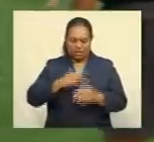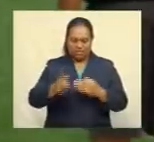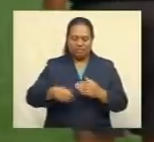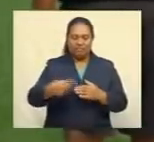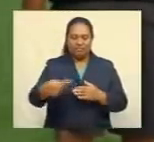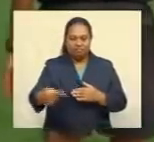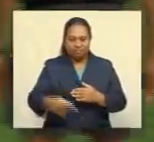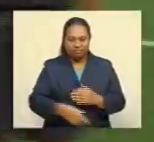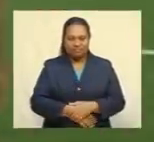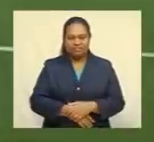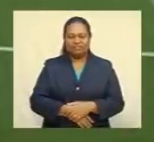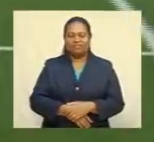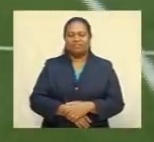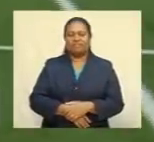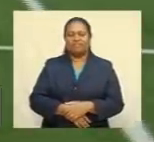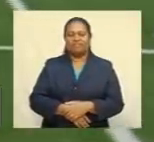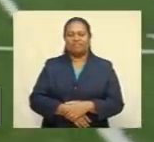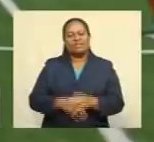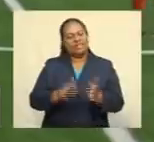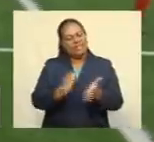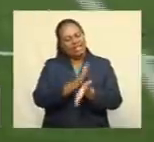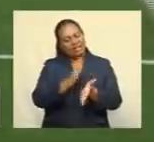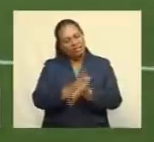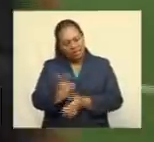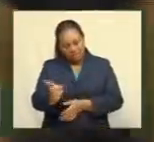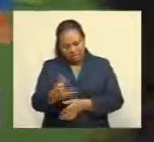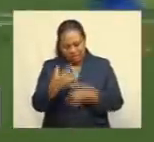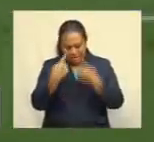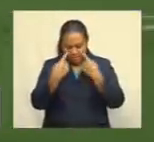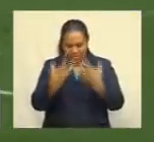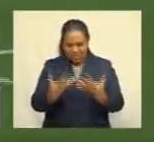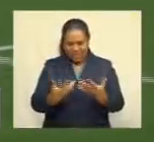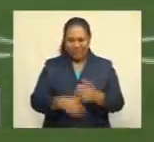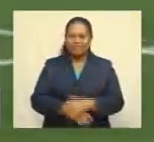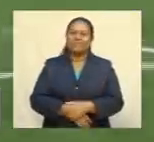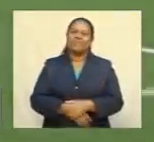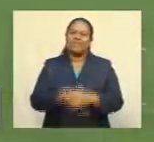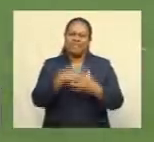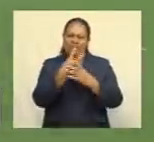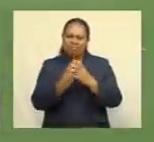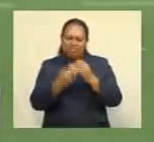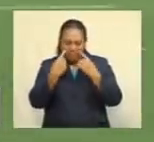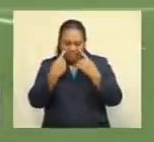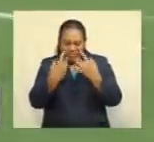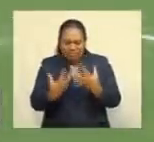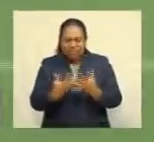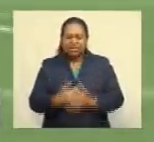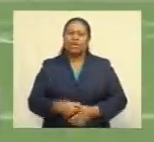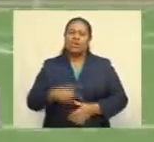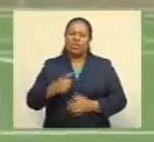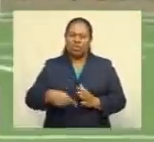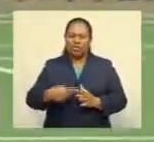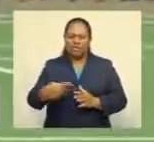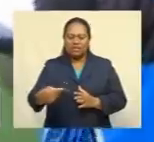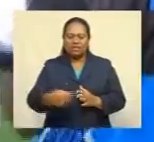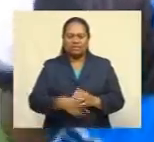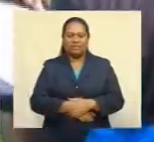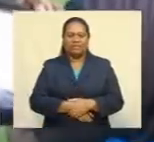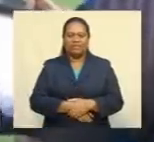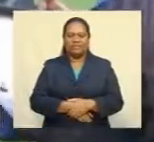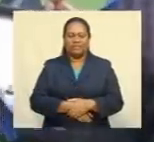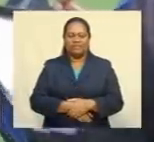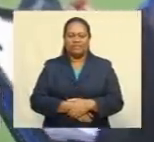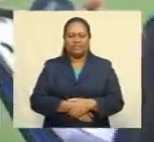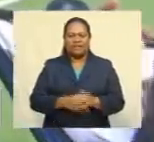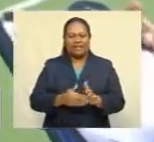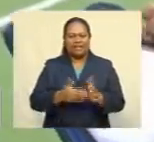but we are happy with the point. Loopholes on defense continues to haunt the side. Defense, we